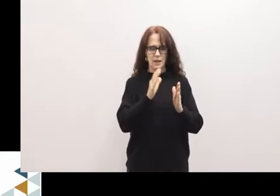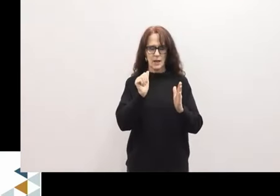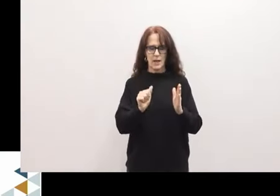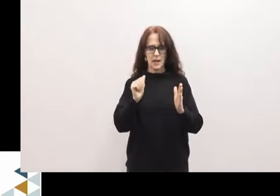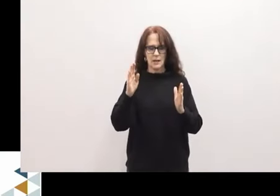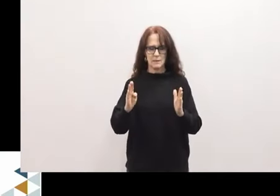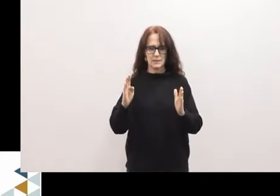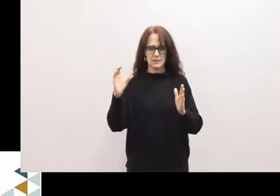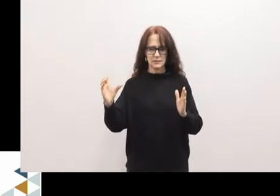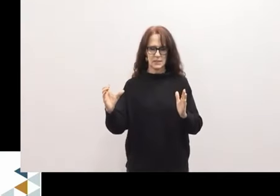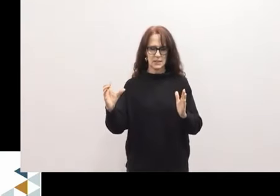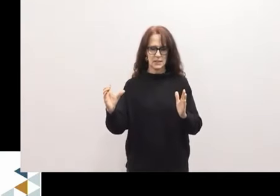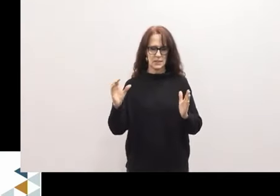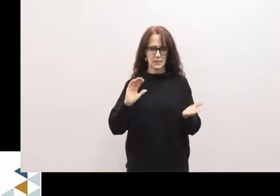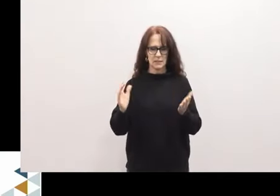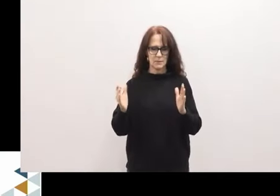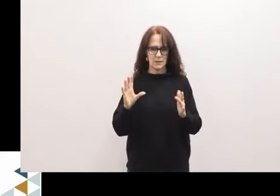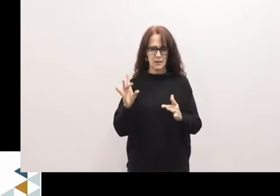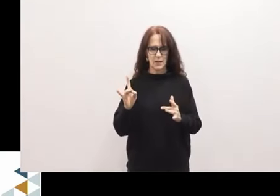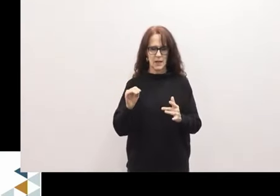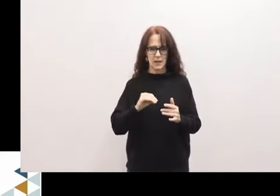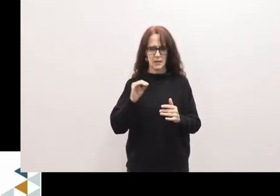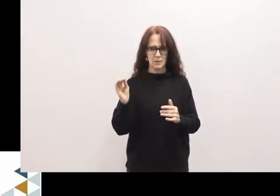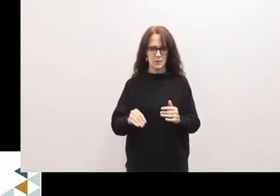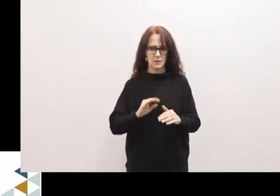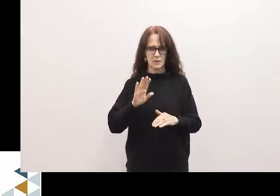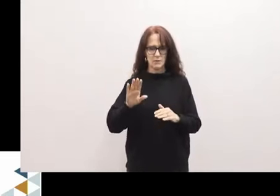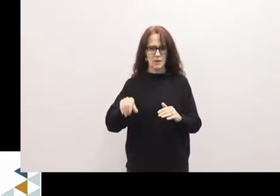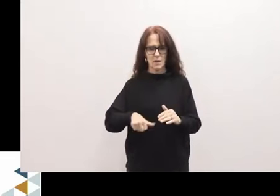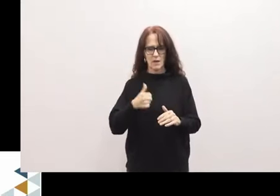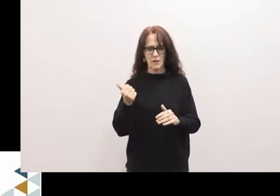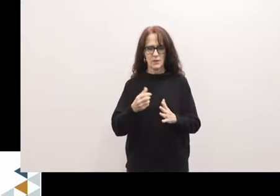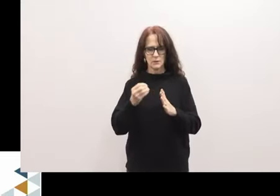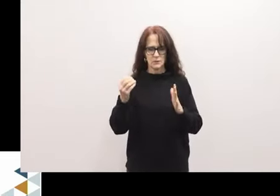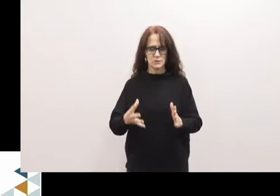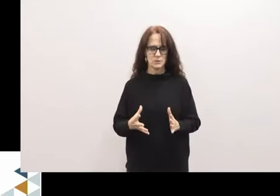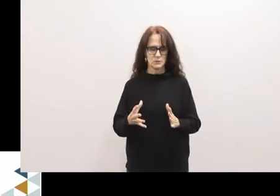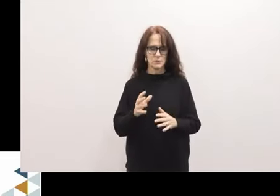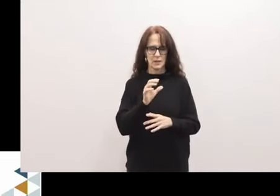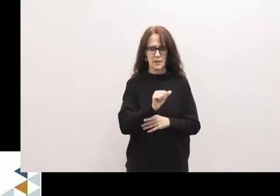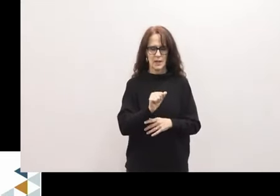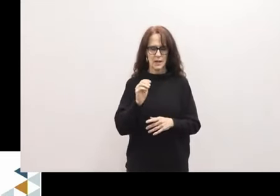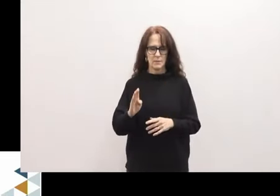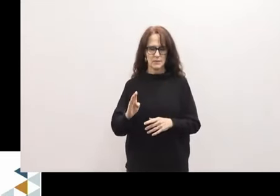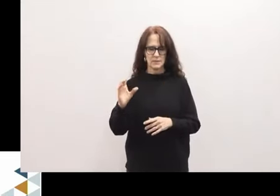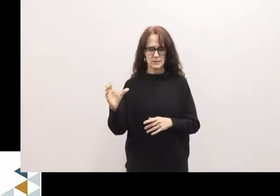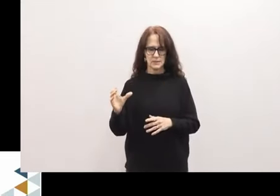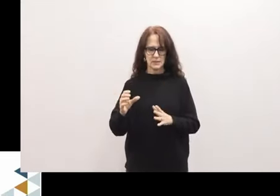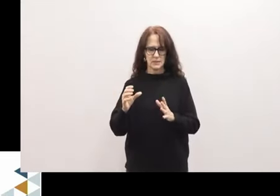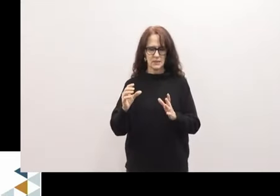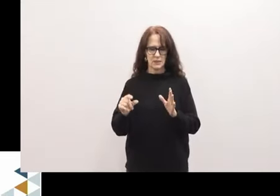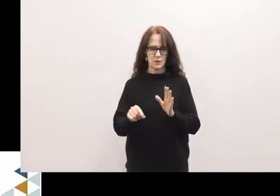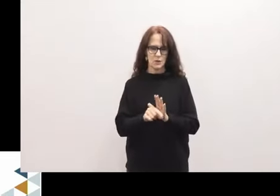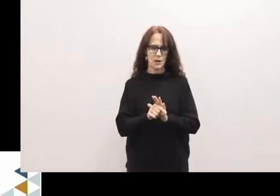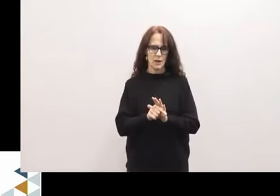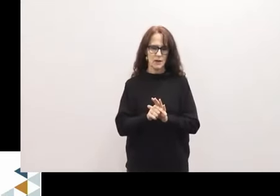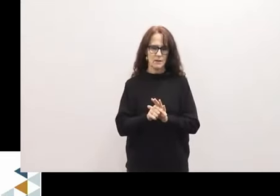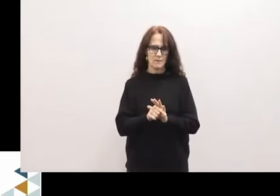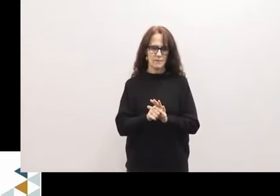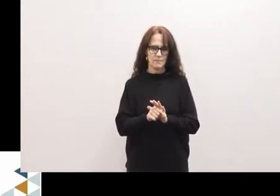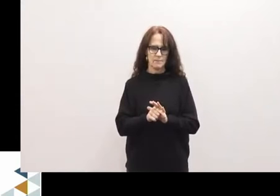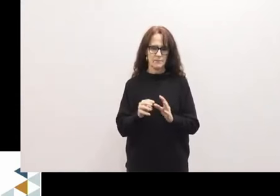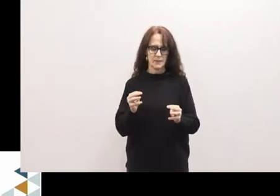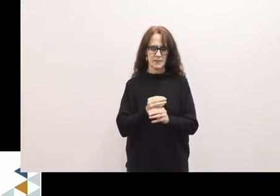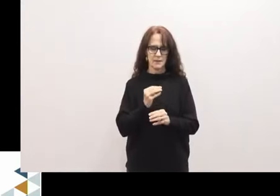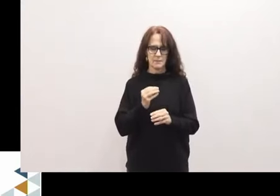or C, compared to 80% of all other students receiving that A, B, or C grade. When we look at